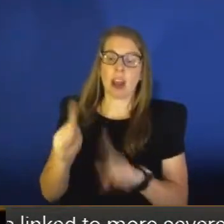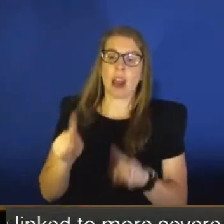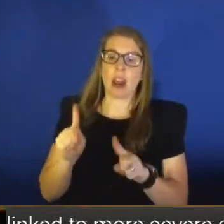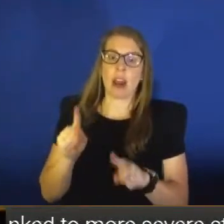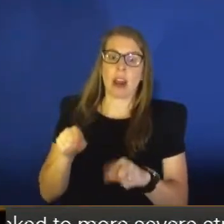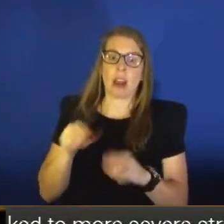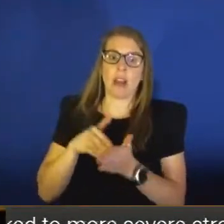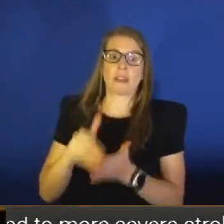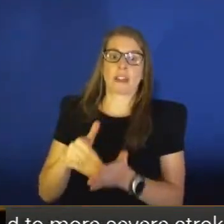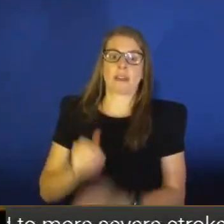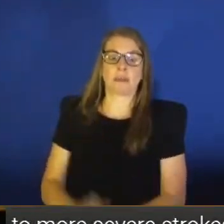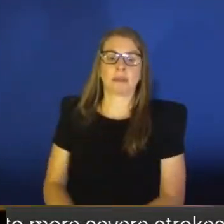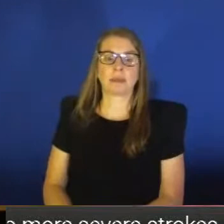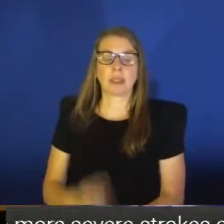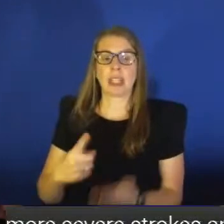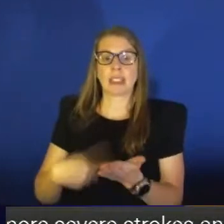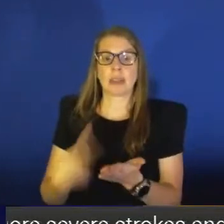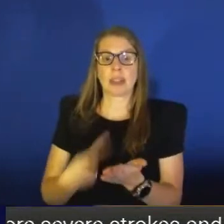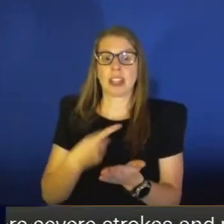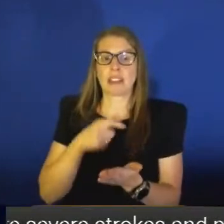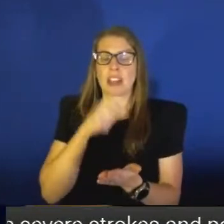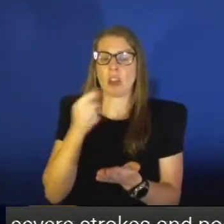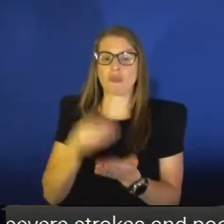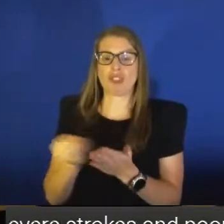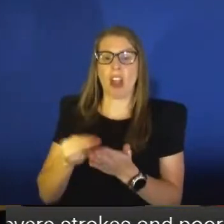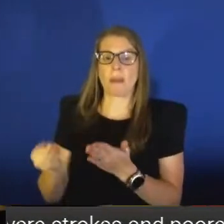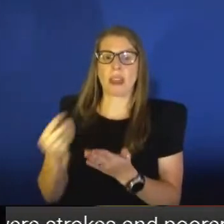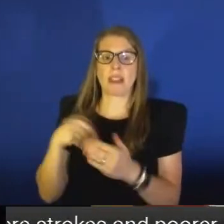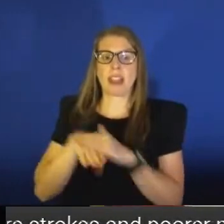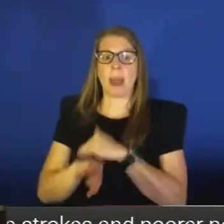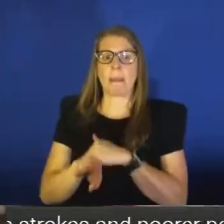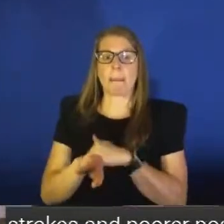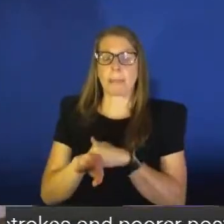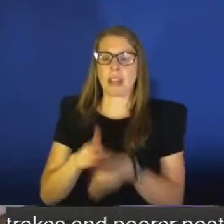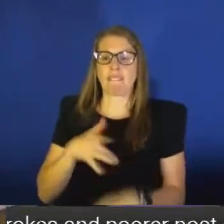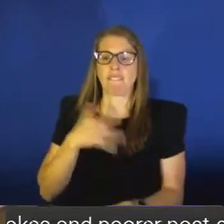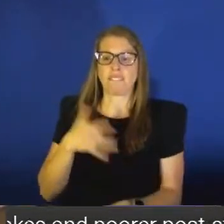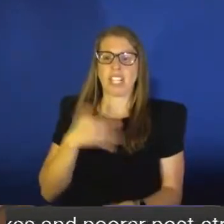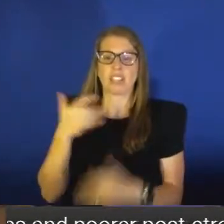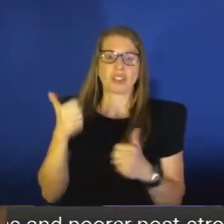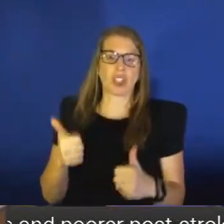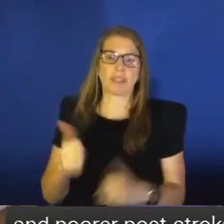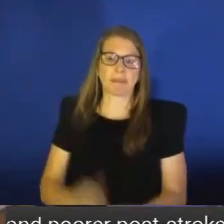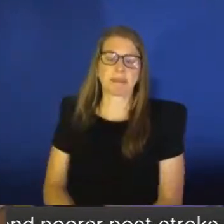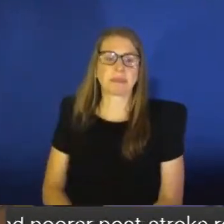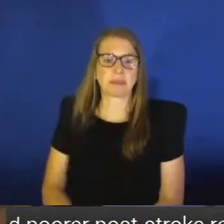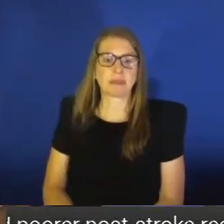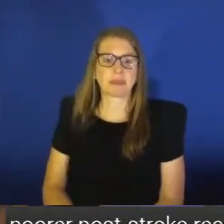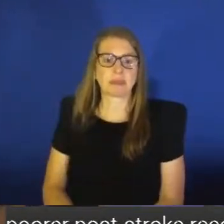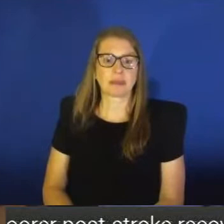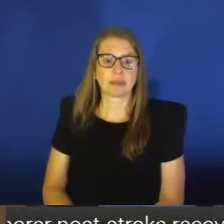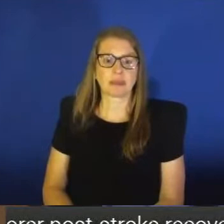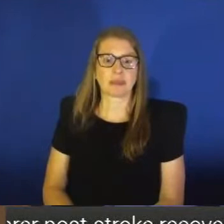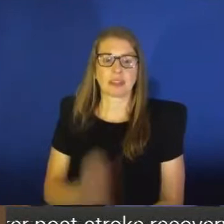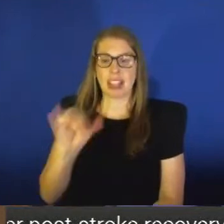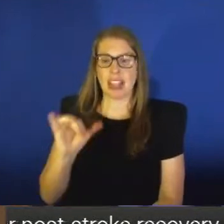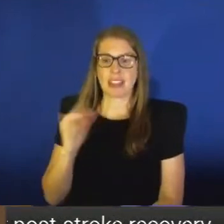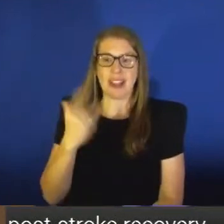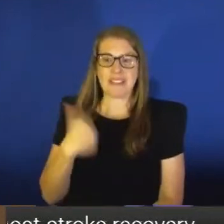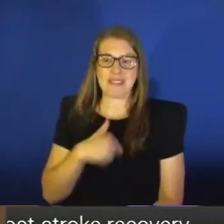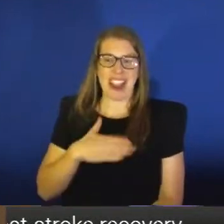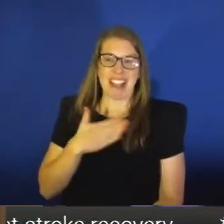time. Sometimes they don't even shop. They just come in and it makes them feel good. And so that's what we're so happy